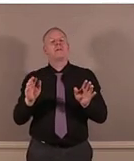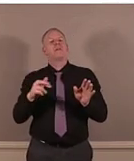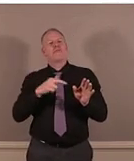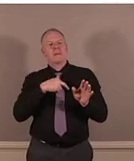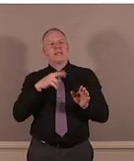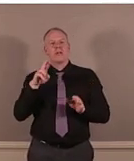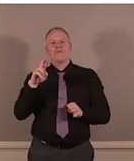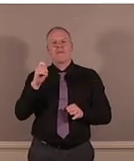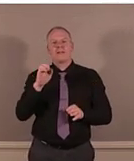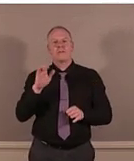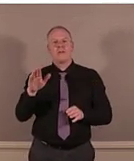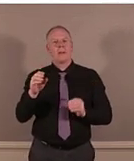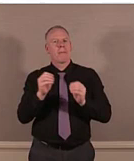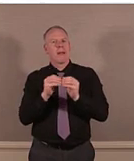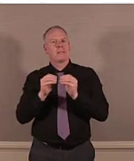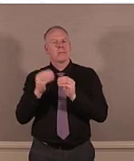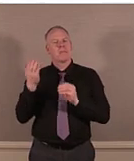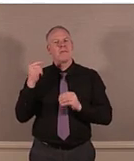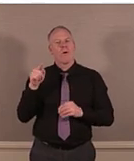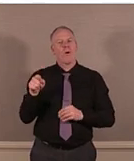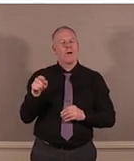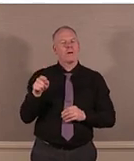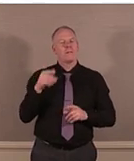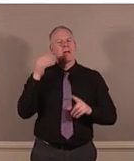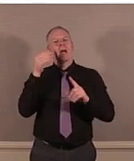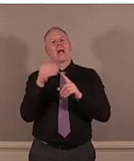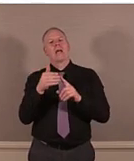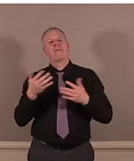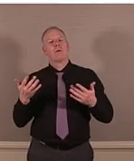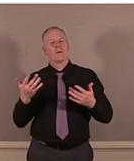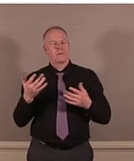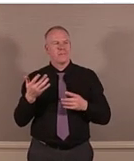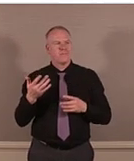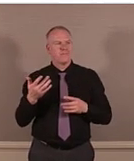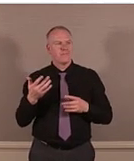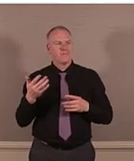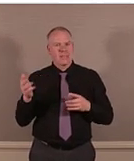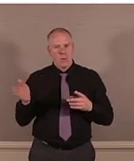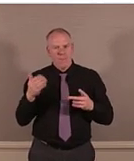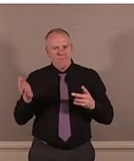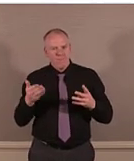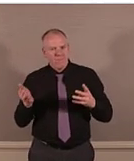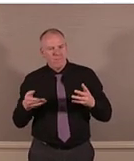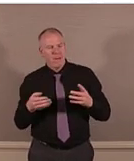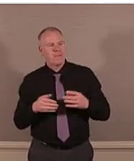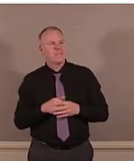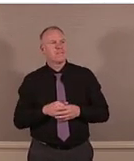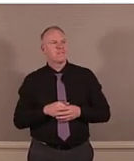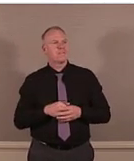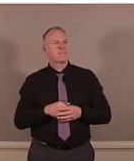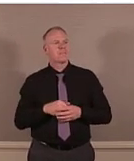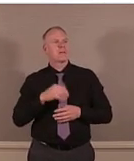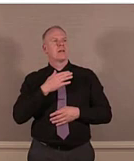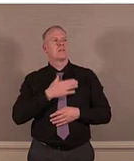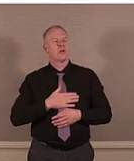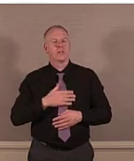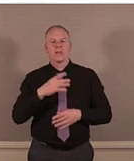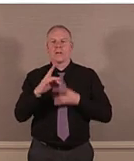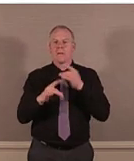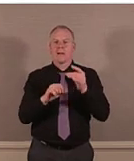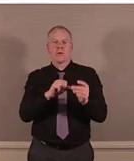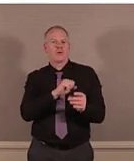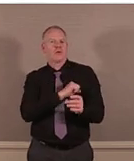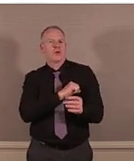Rachel had mentioned earlier, the whole idea of, just moving my slide on there, just the whole idea of